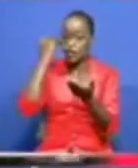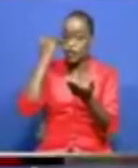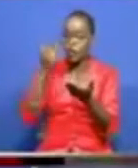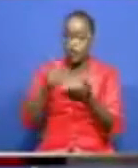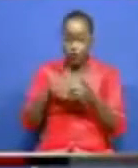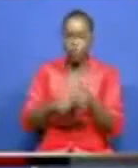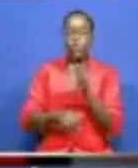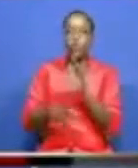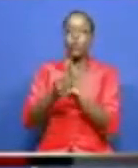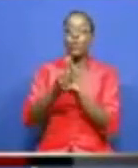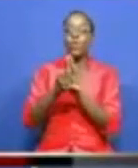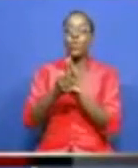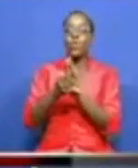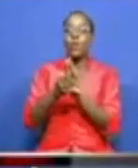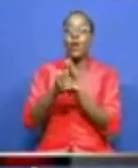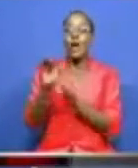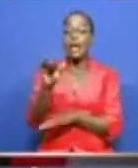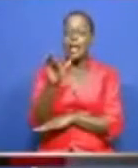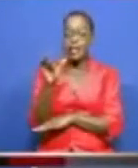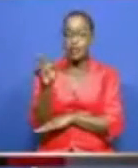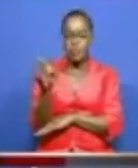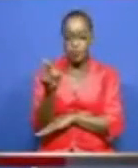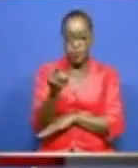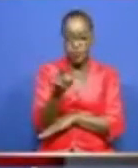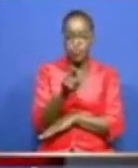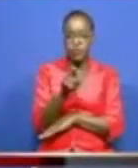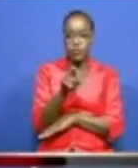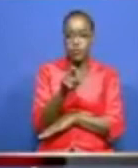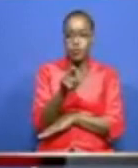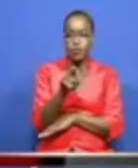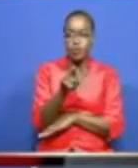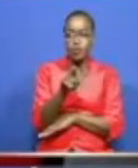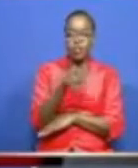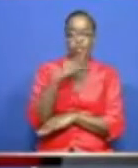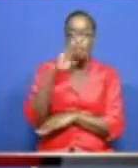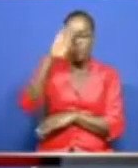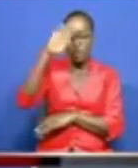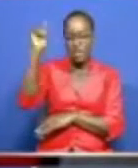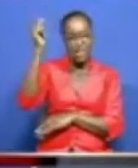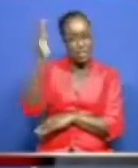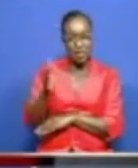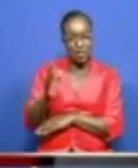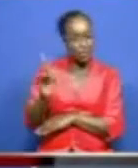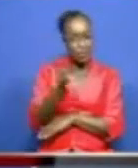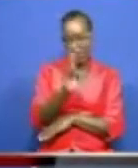sheria. I want to urge that you don't let the people of Kenya down.